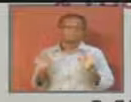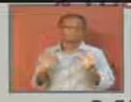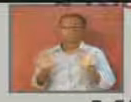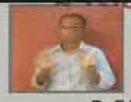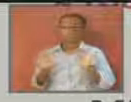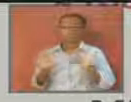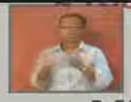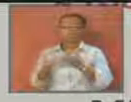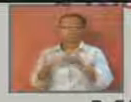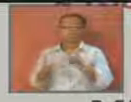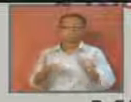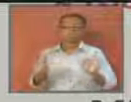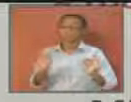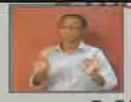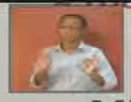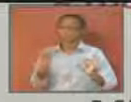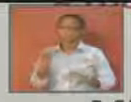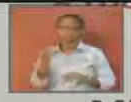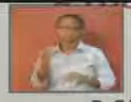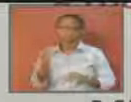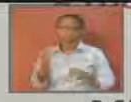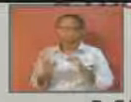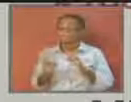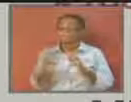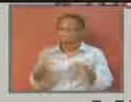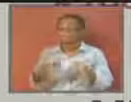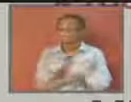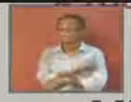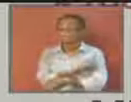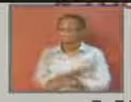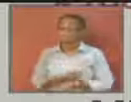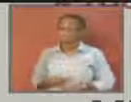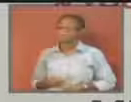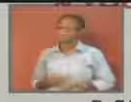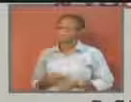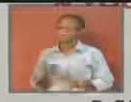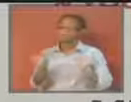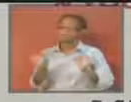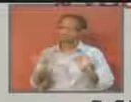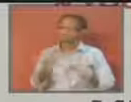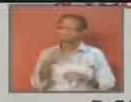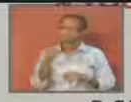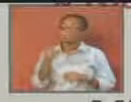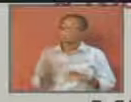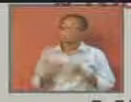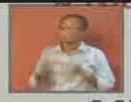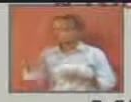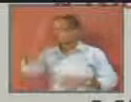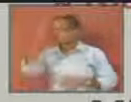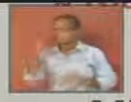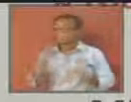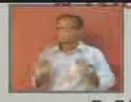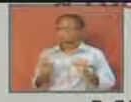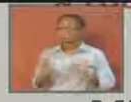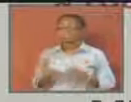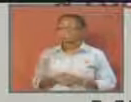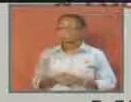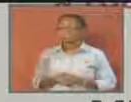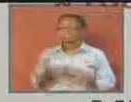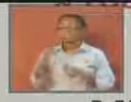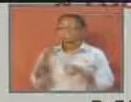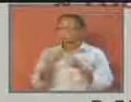of someone that would do something like that. Just to remind that the national policy, if you do have COVID, that you wait 3